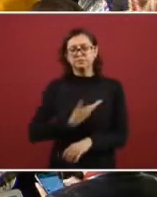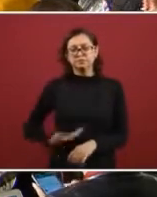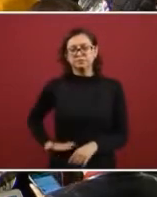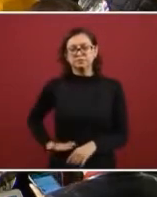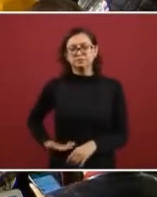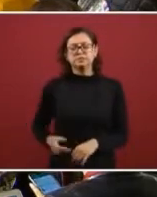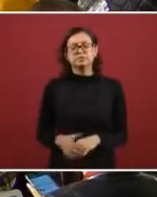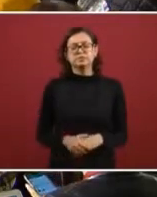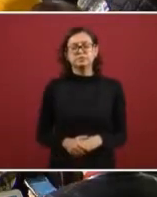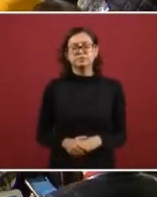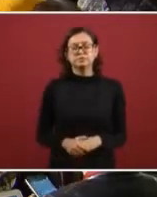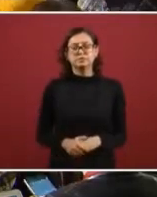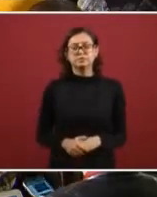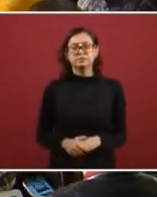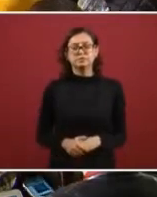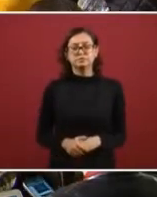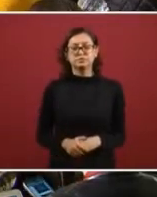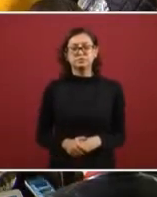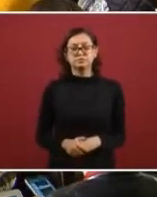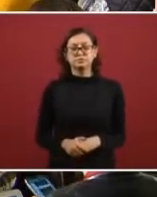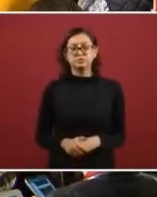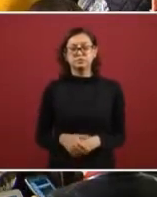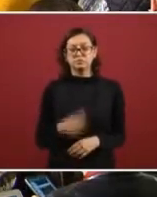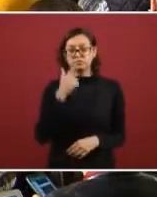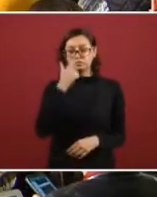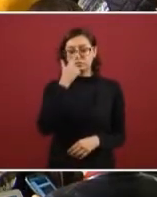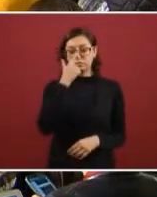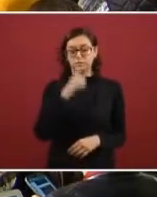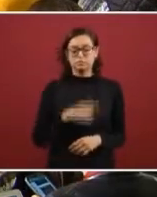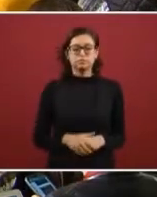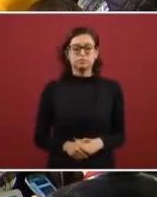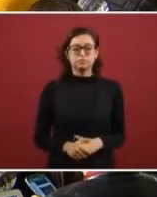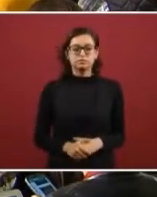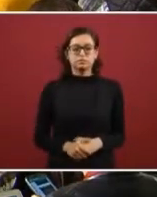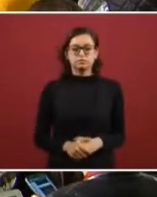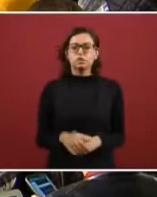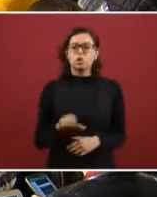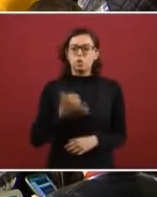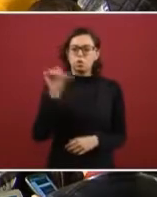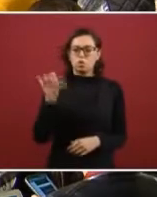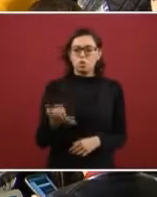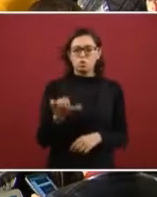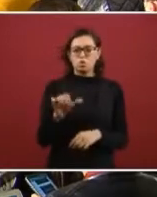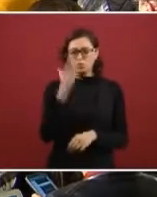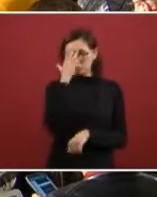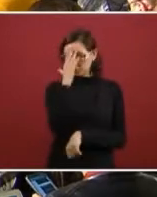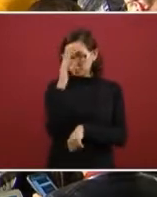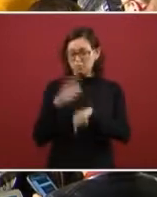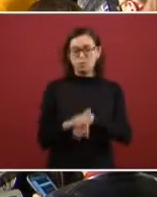Someone who's, gone beyond the call of duty and basically helped out people.